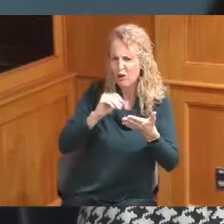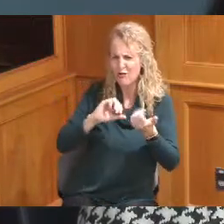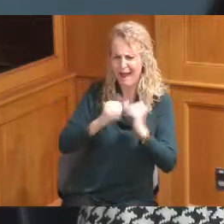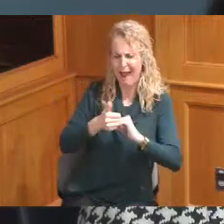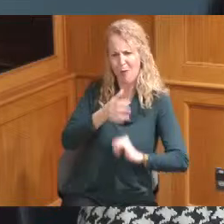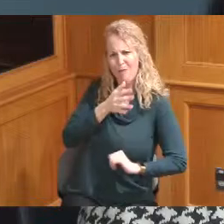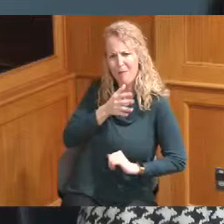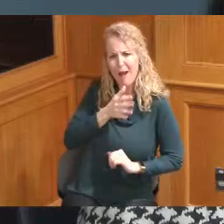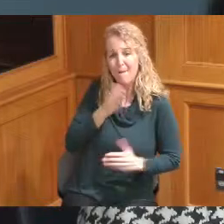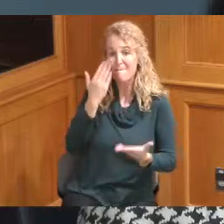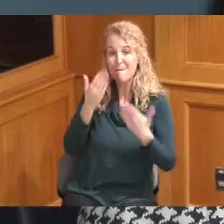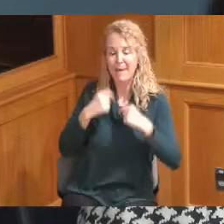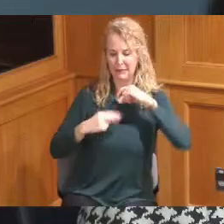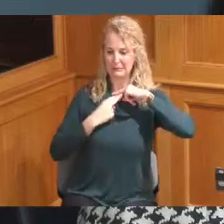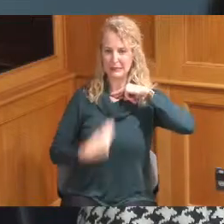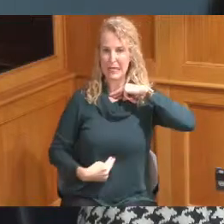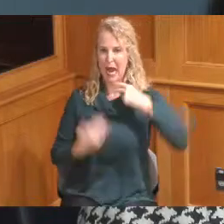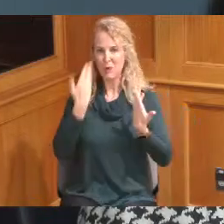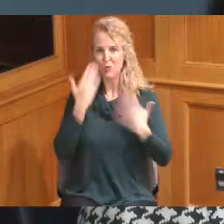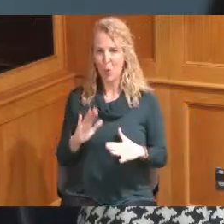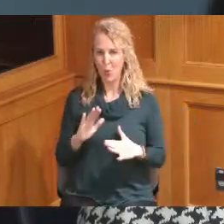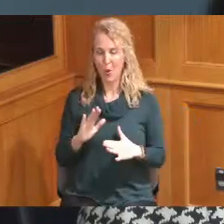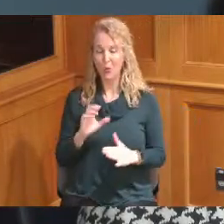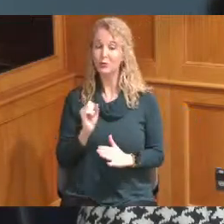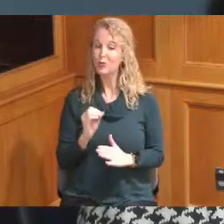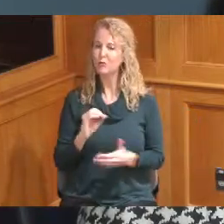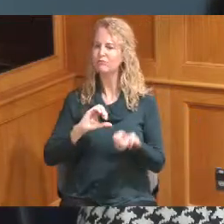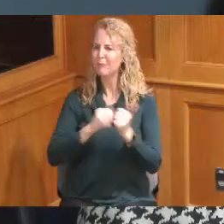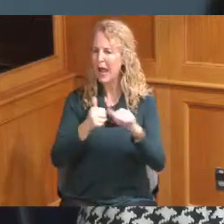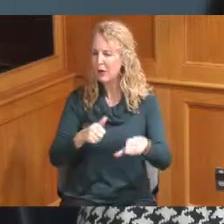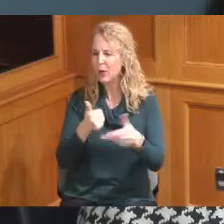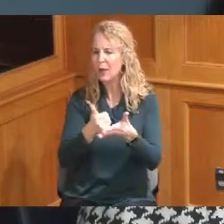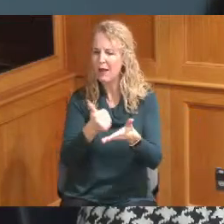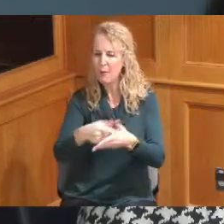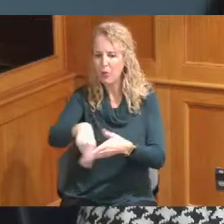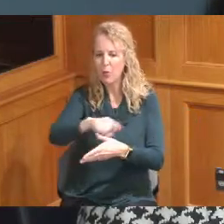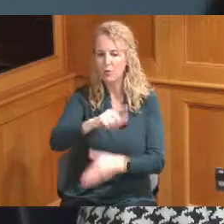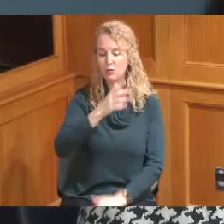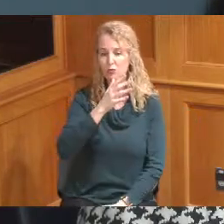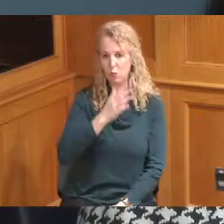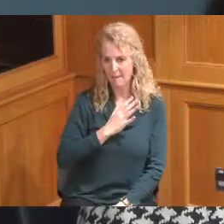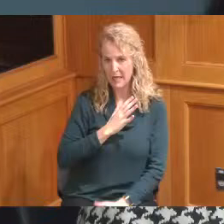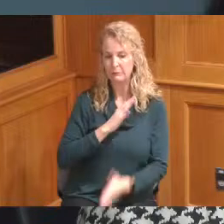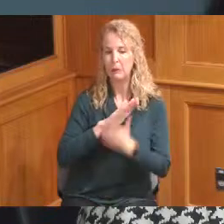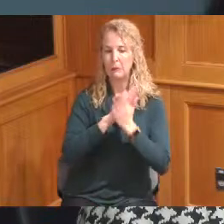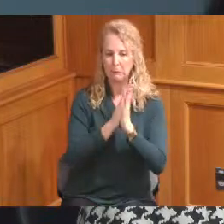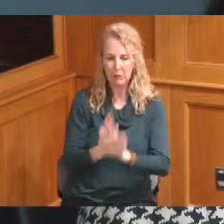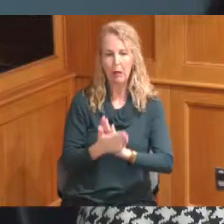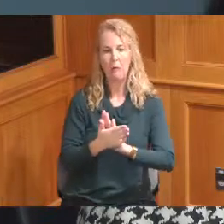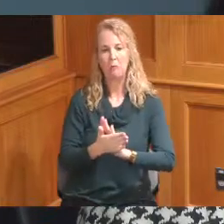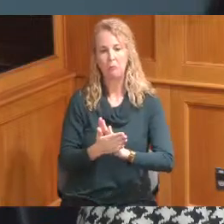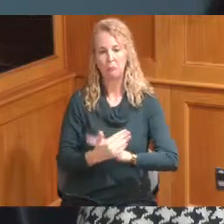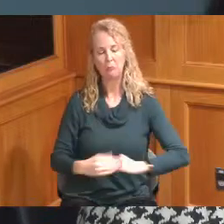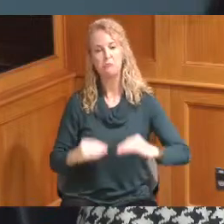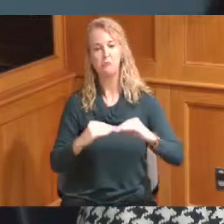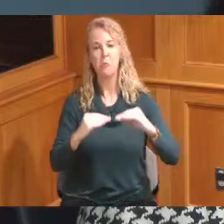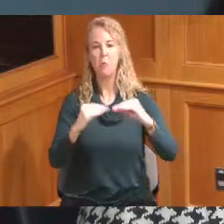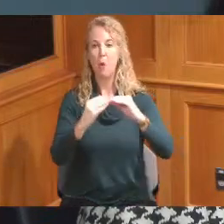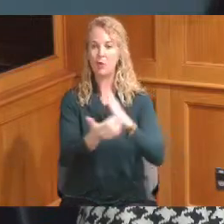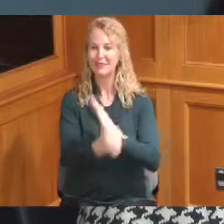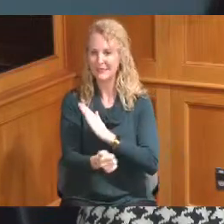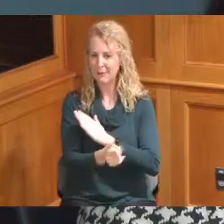even know how to tie a tie, and how we can help those mothers to be learn those skills,